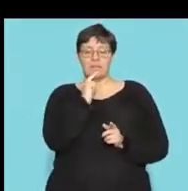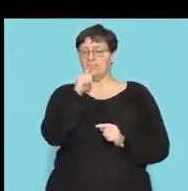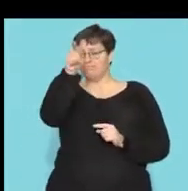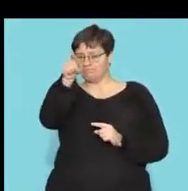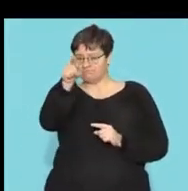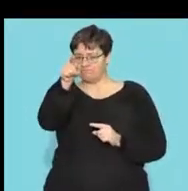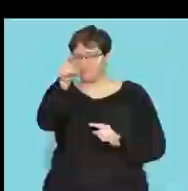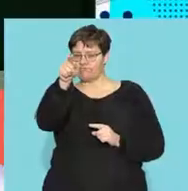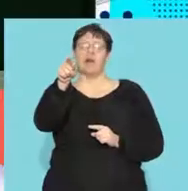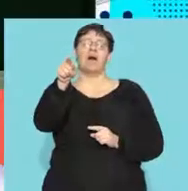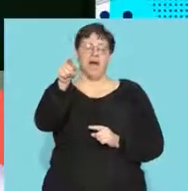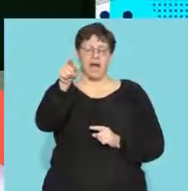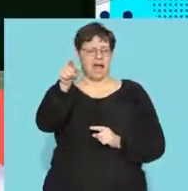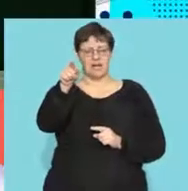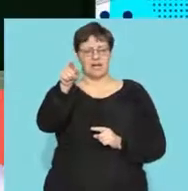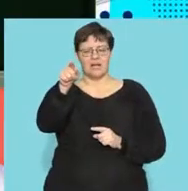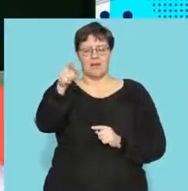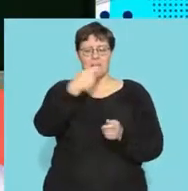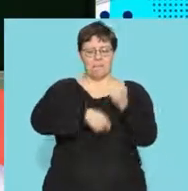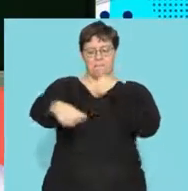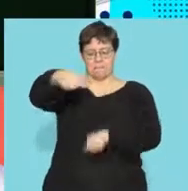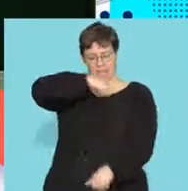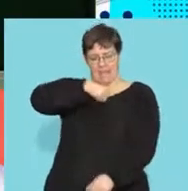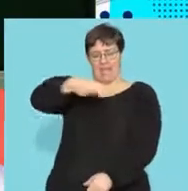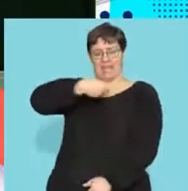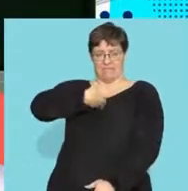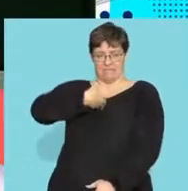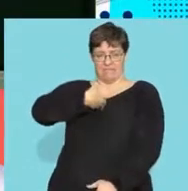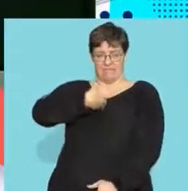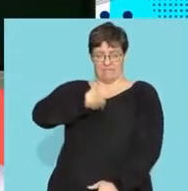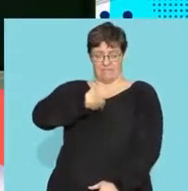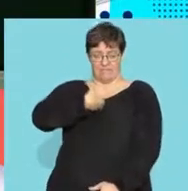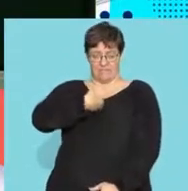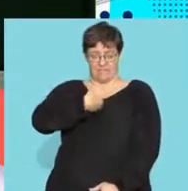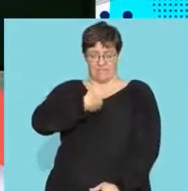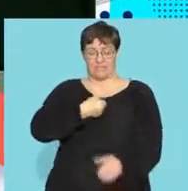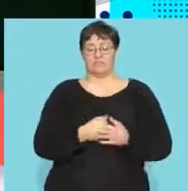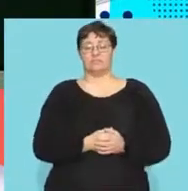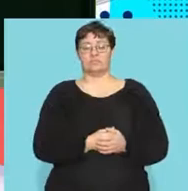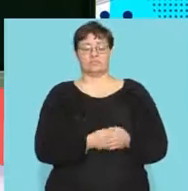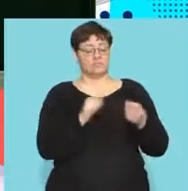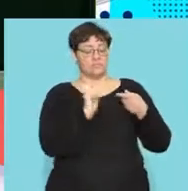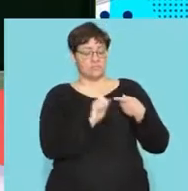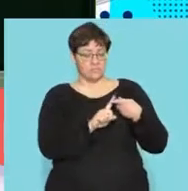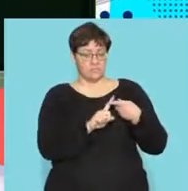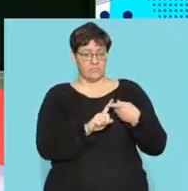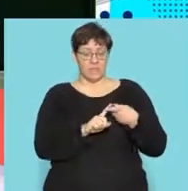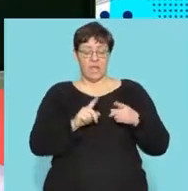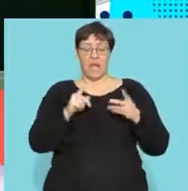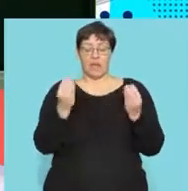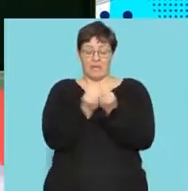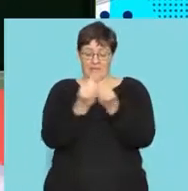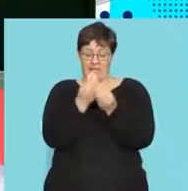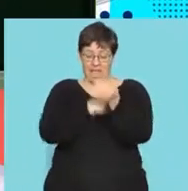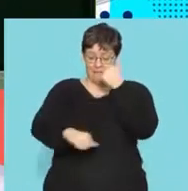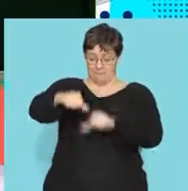returned goods to us. Okay, now two things to take note of here. One, when there's a physical return of